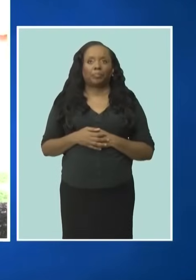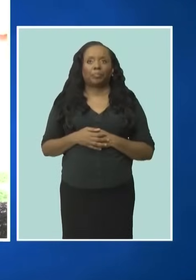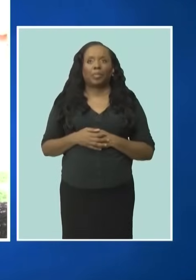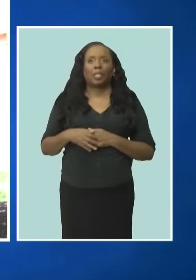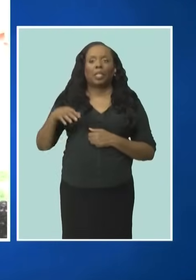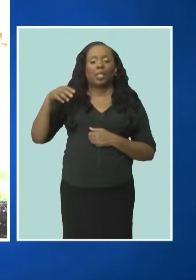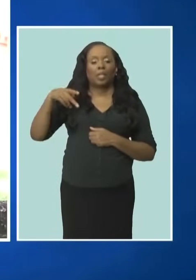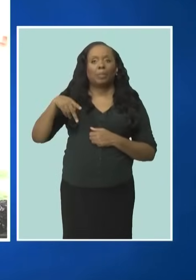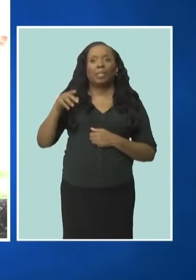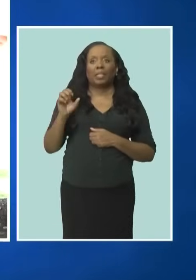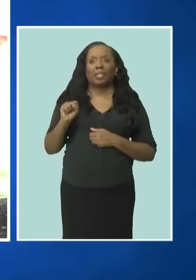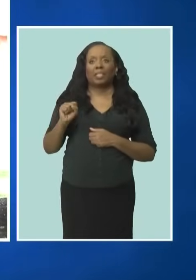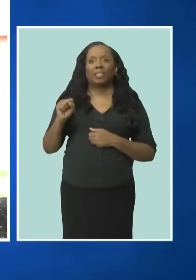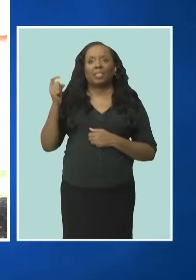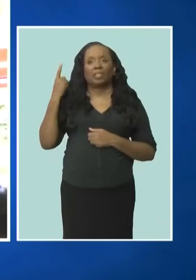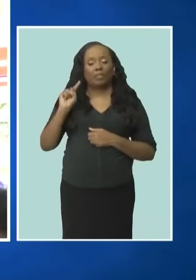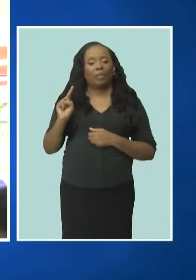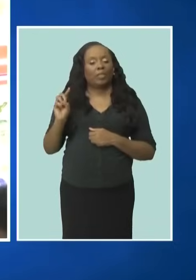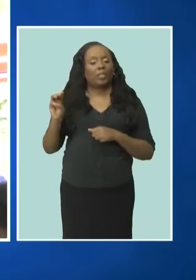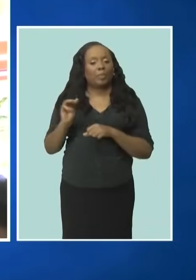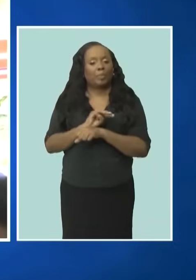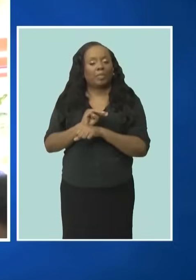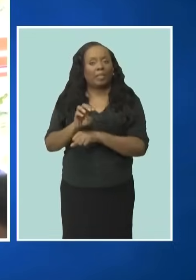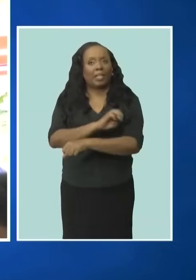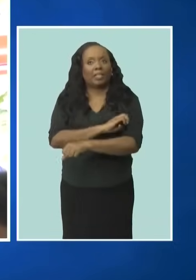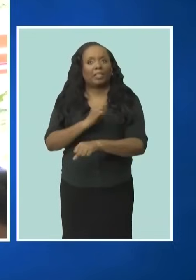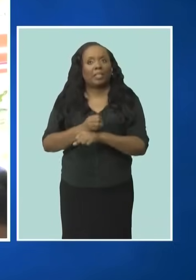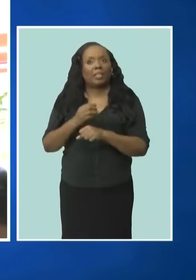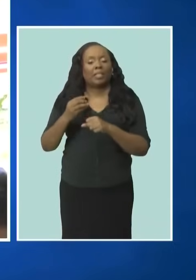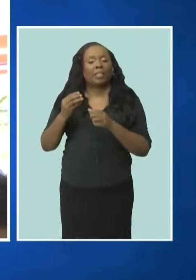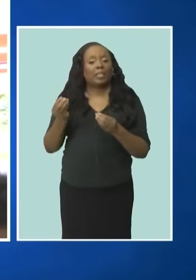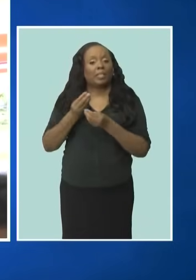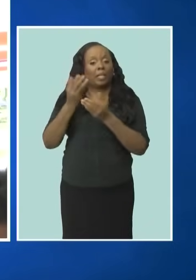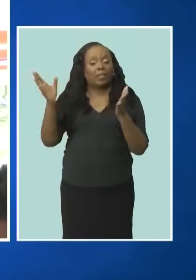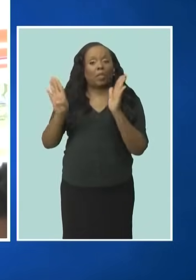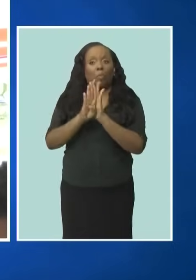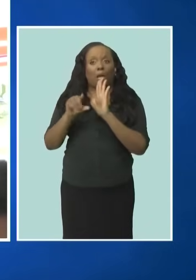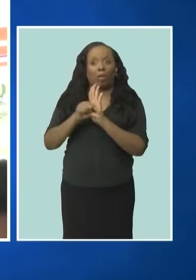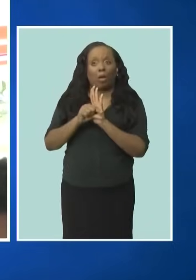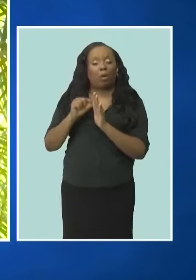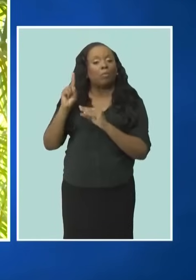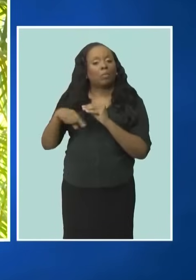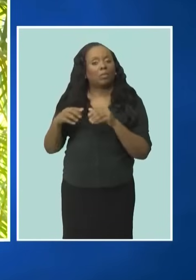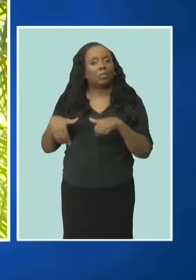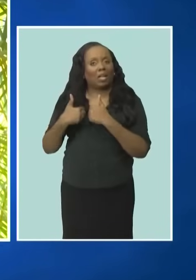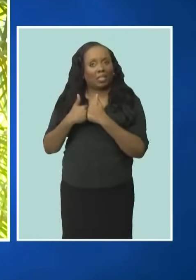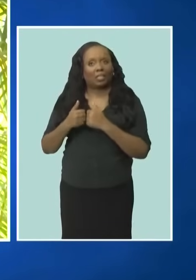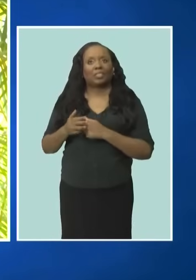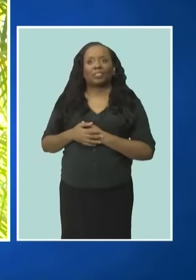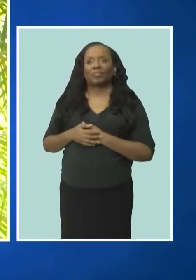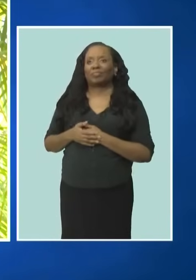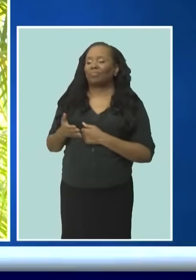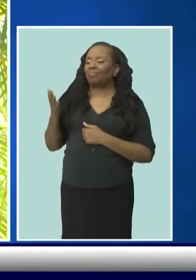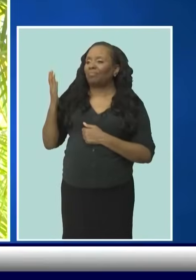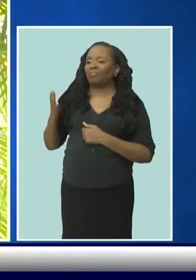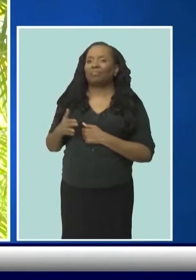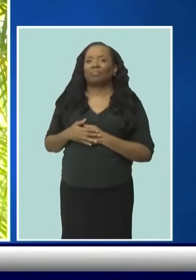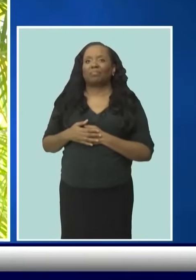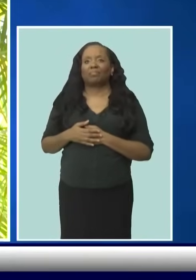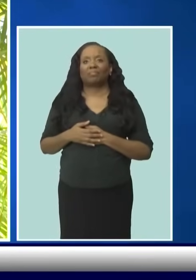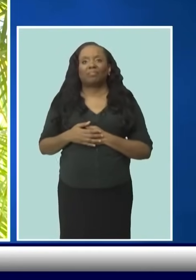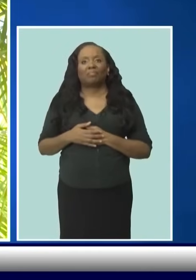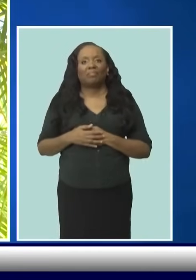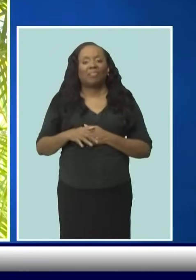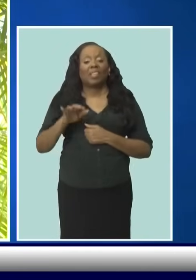in the Ministry of Energy and Business, Kevin Hunt, gave some background to the challenge. The Youth Energy